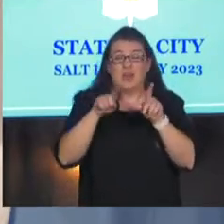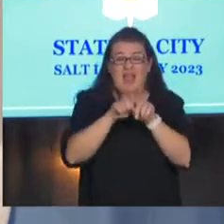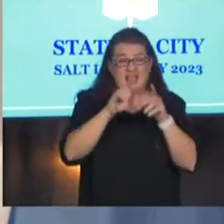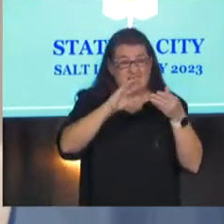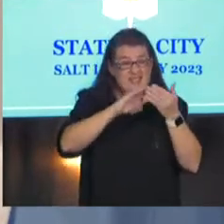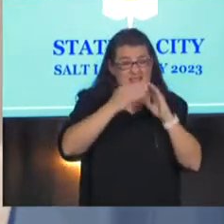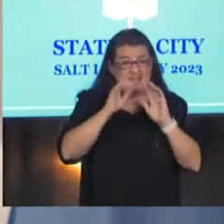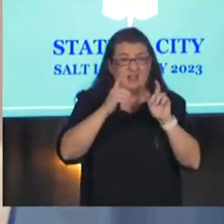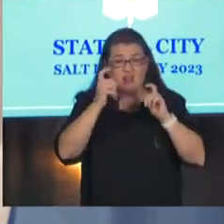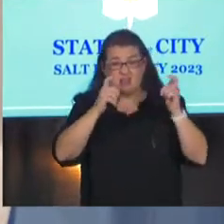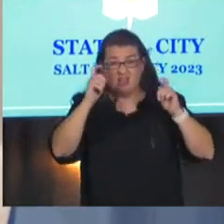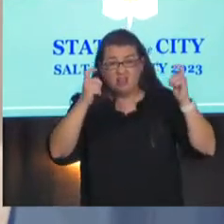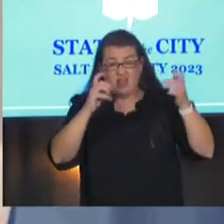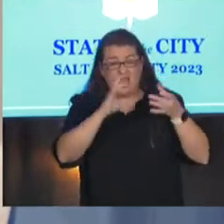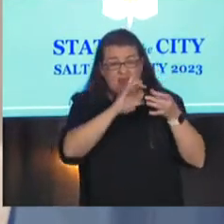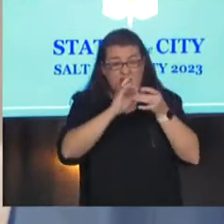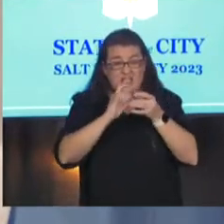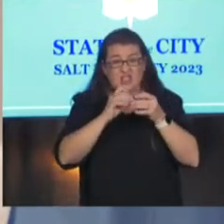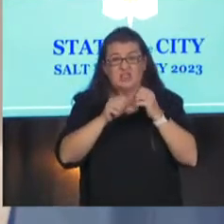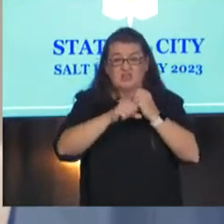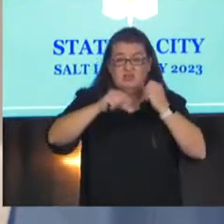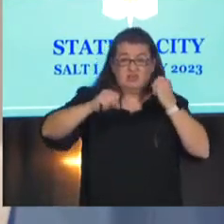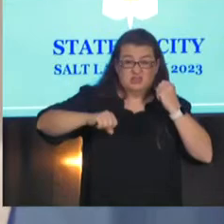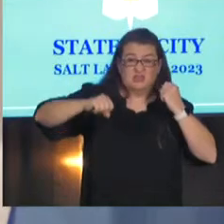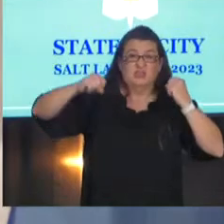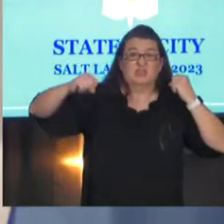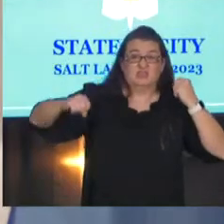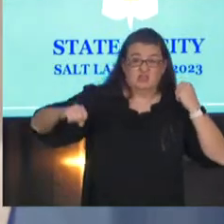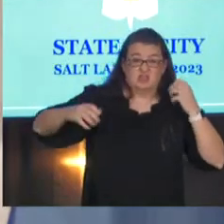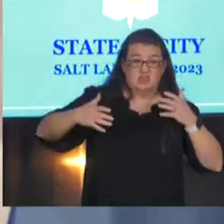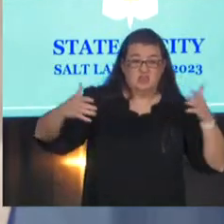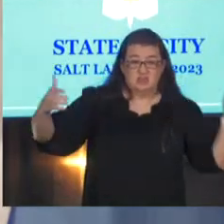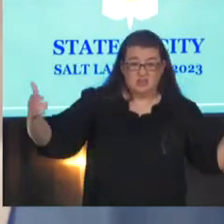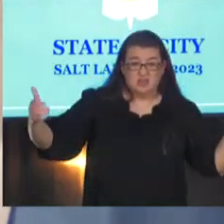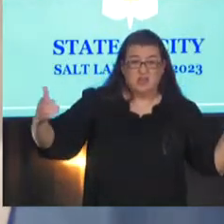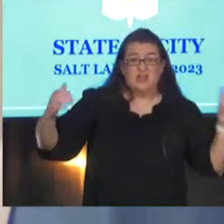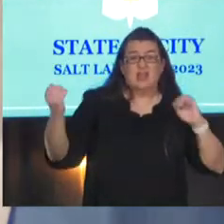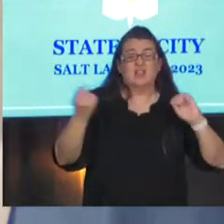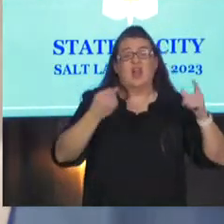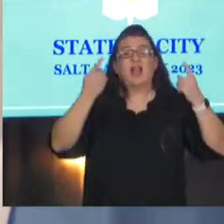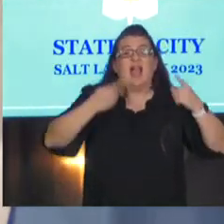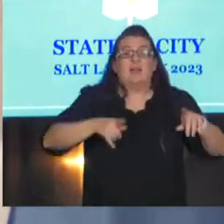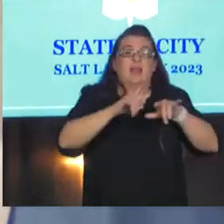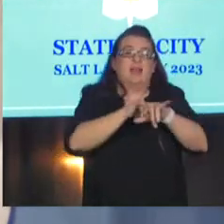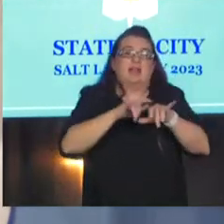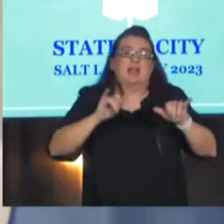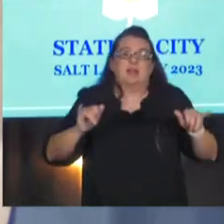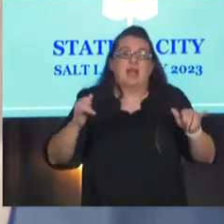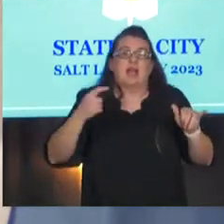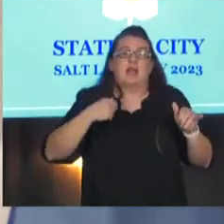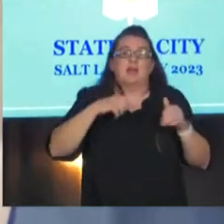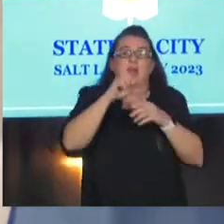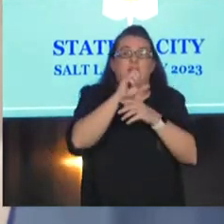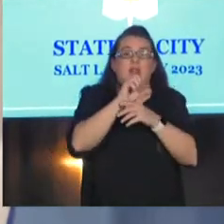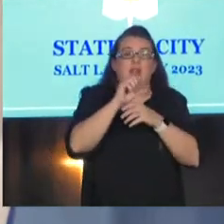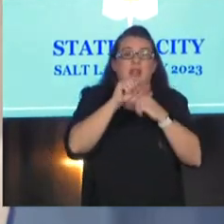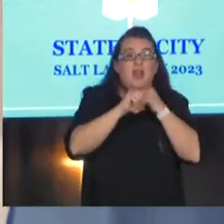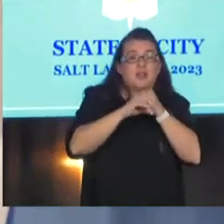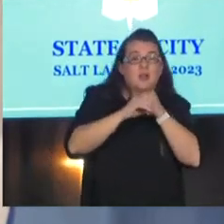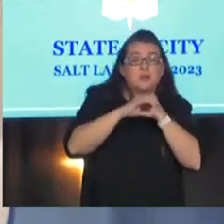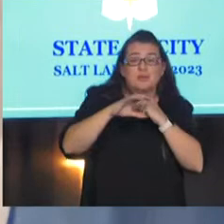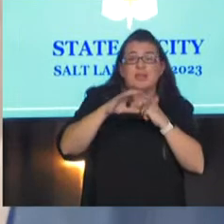and the connections between us stretch and strain, all of it is happening at the same time where social media and